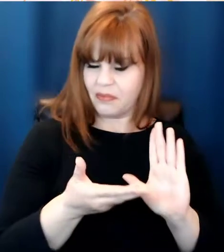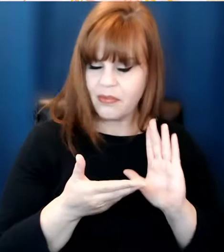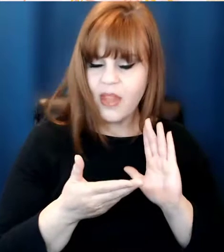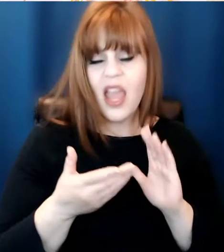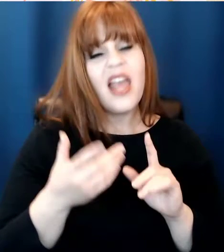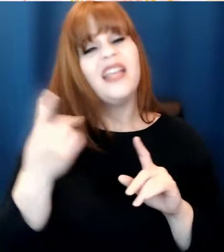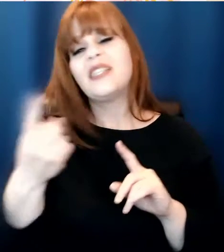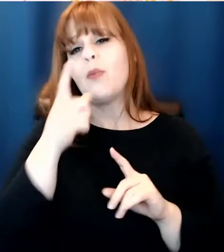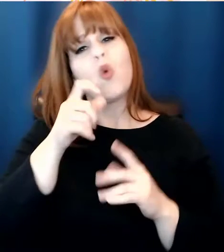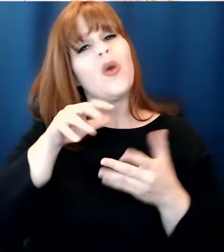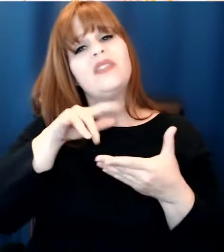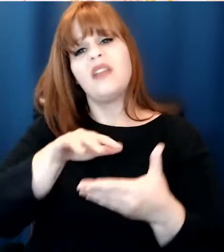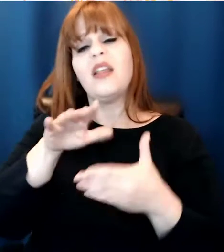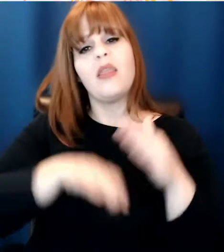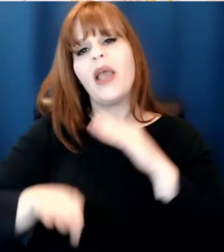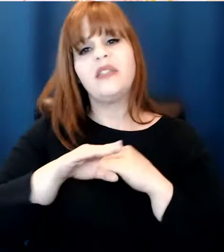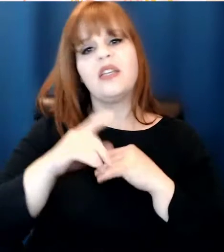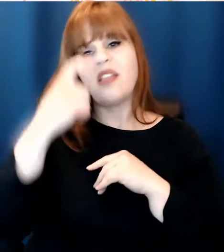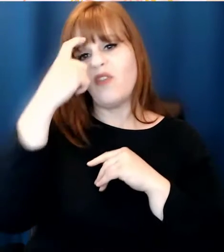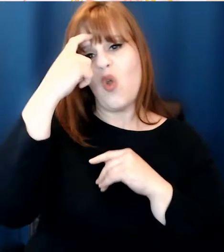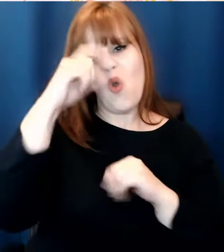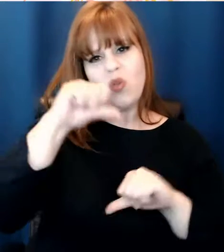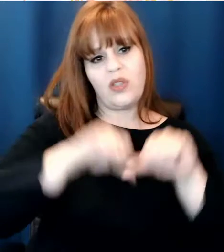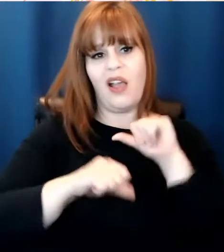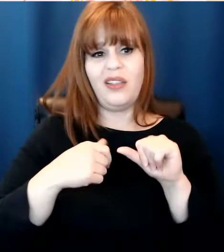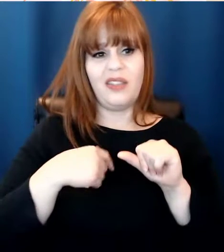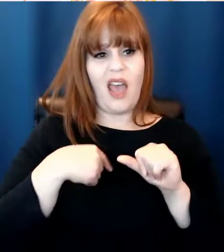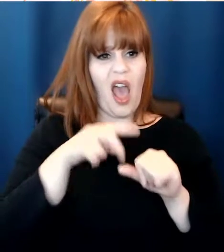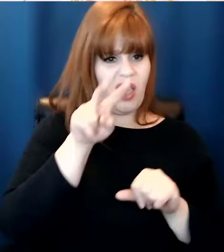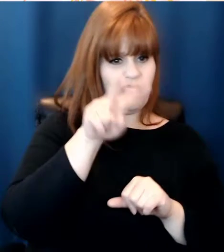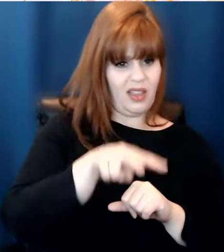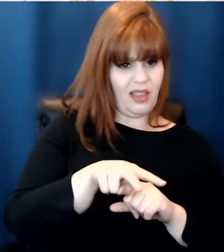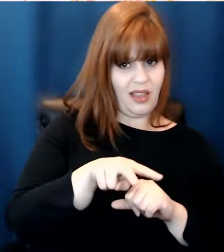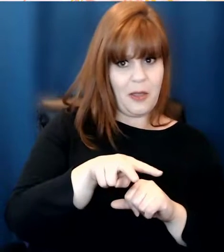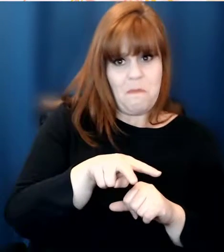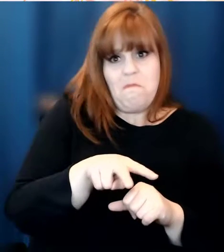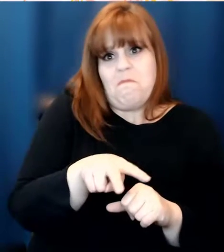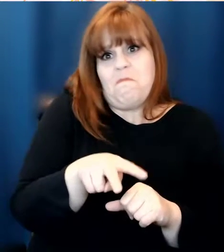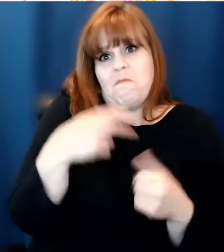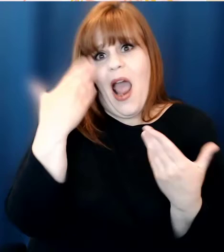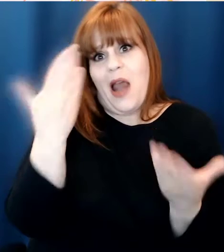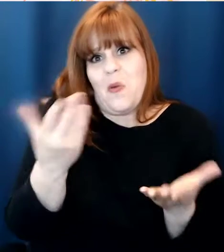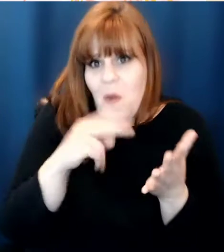neuroscience, I can't tell you what that means, to be honest with you. So